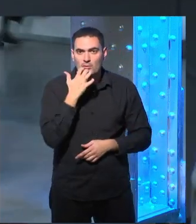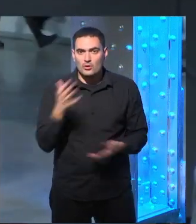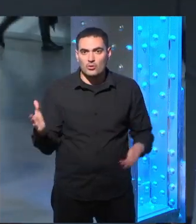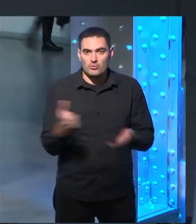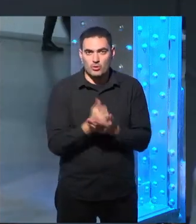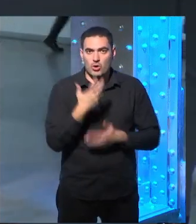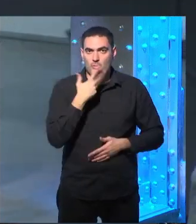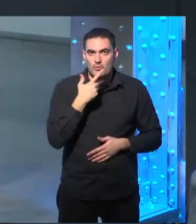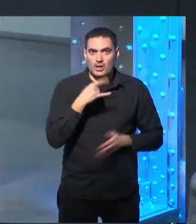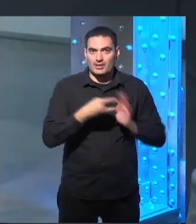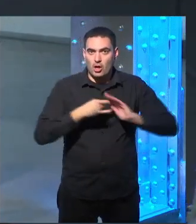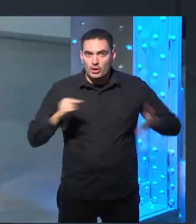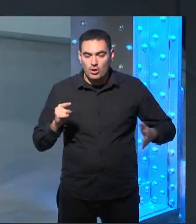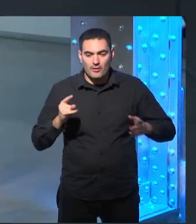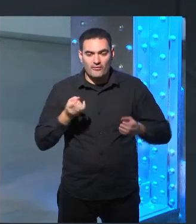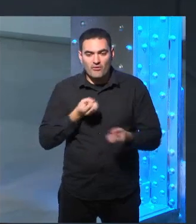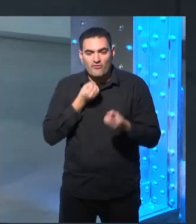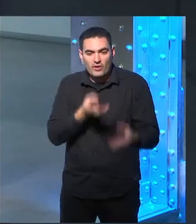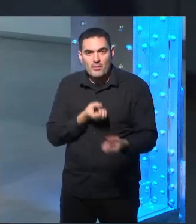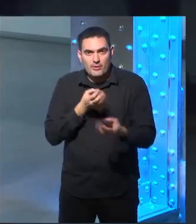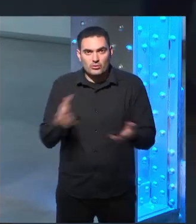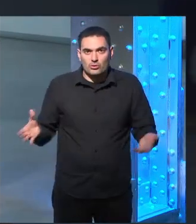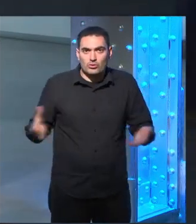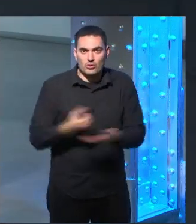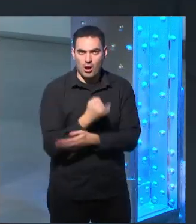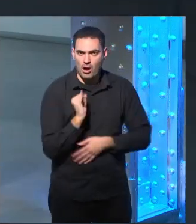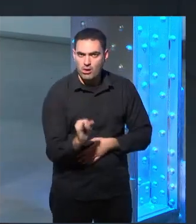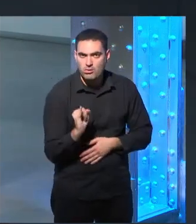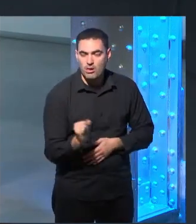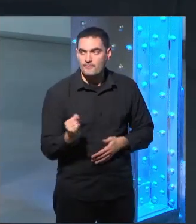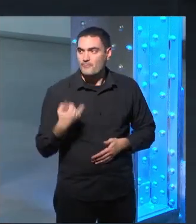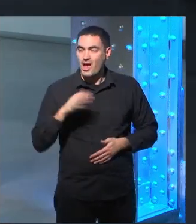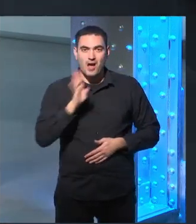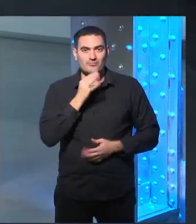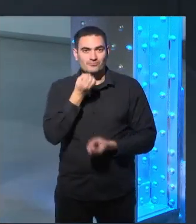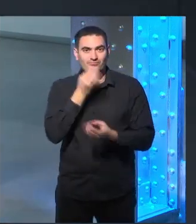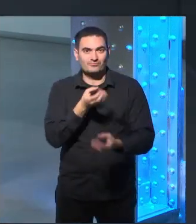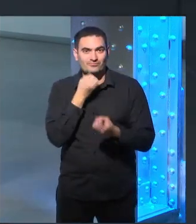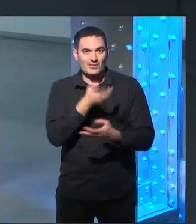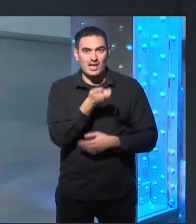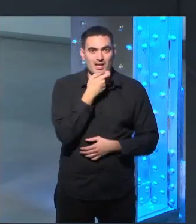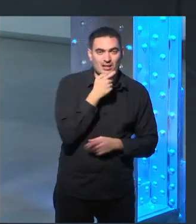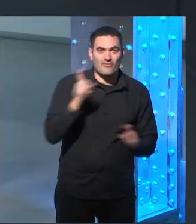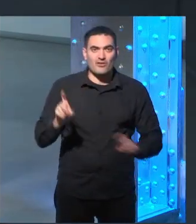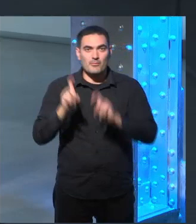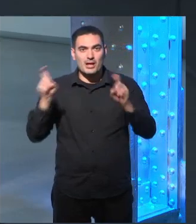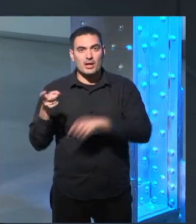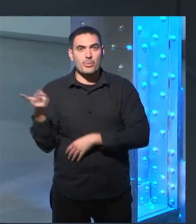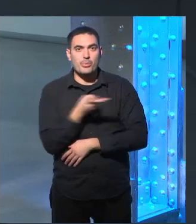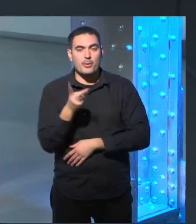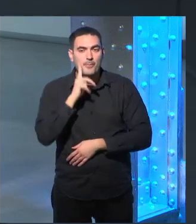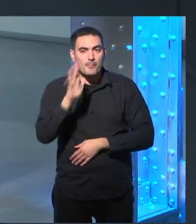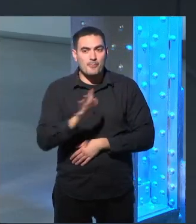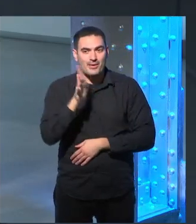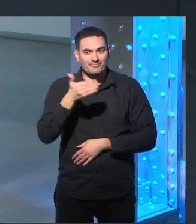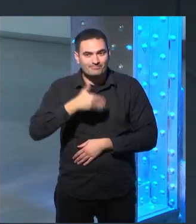that the technological knowledge and all the information that we can have and gather, and English and